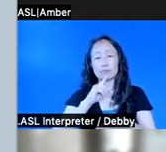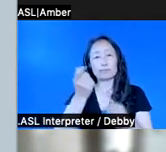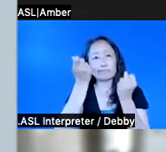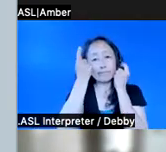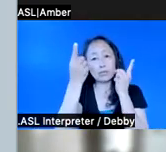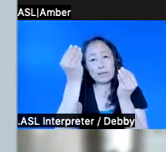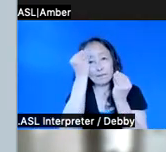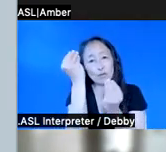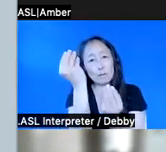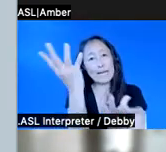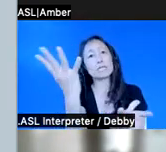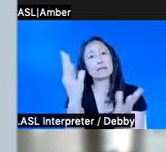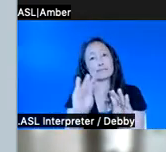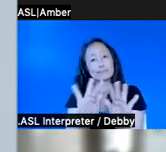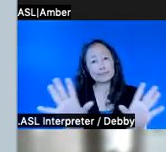Yes.